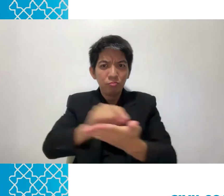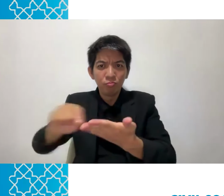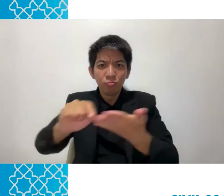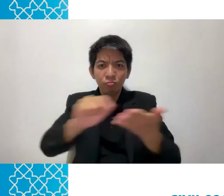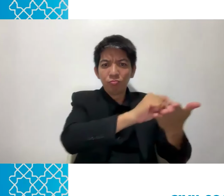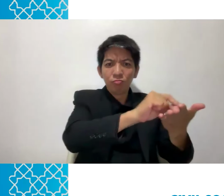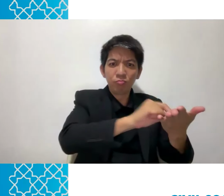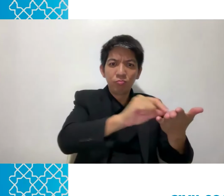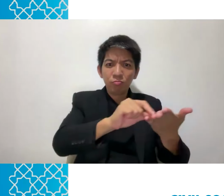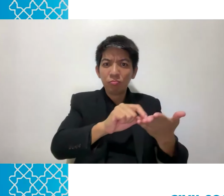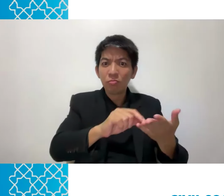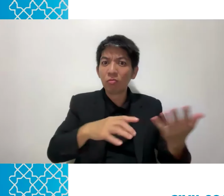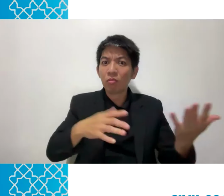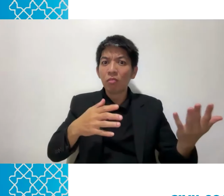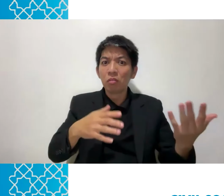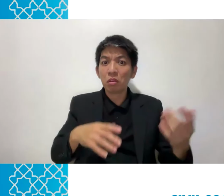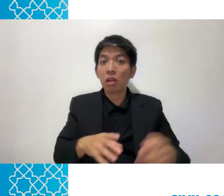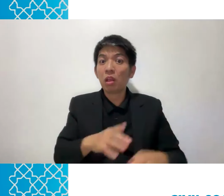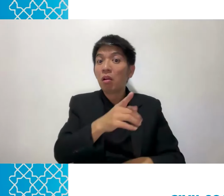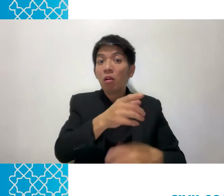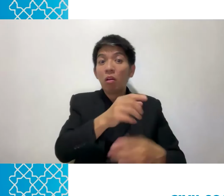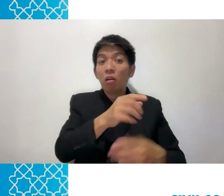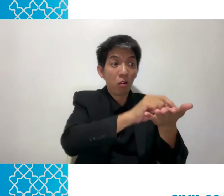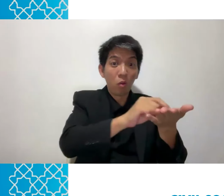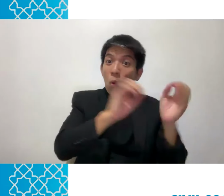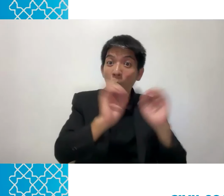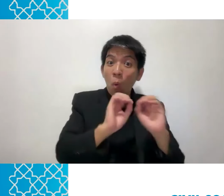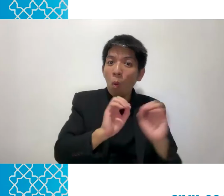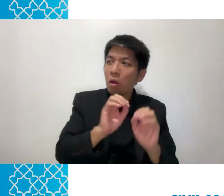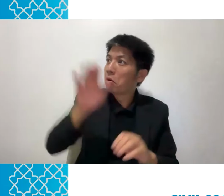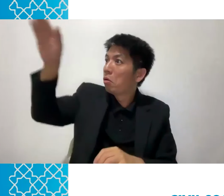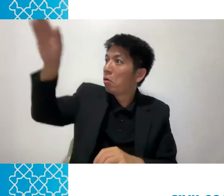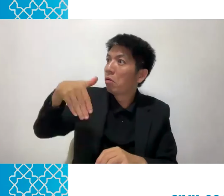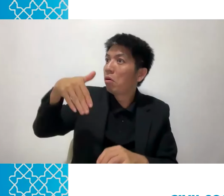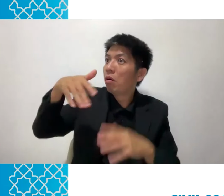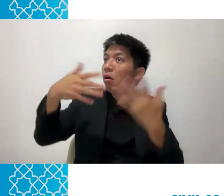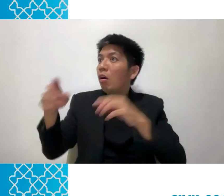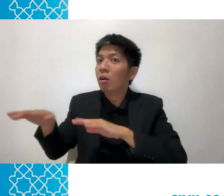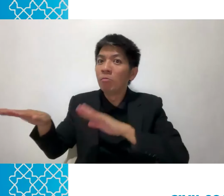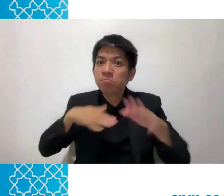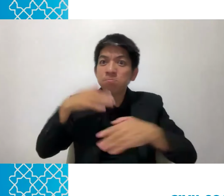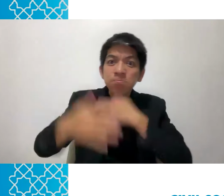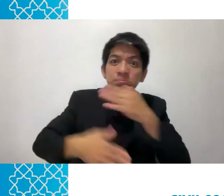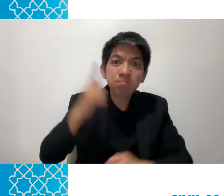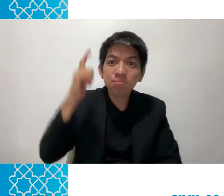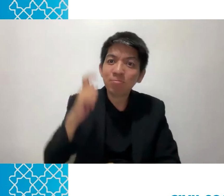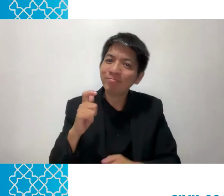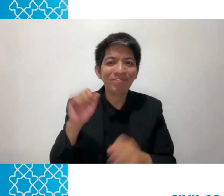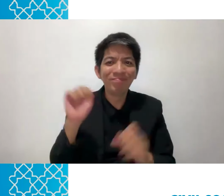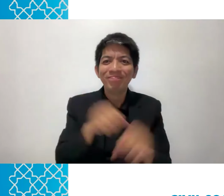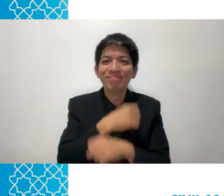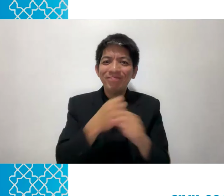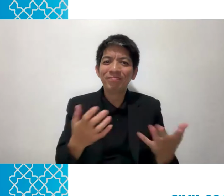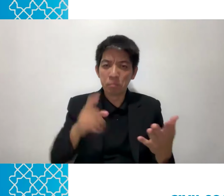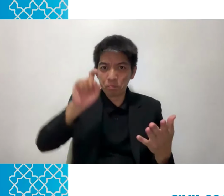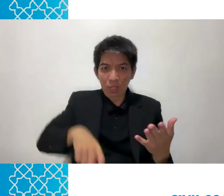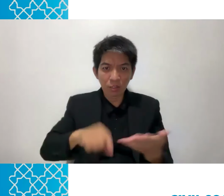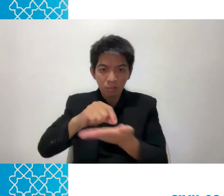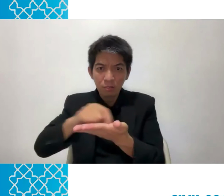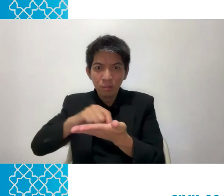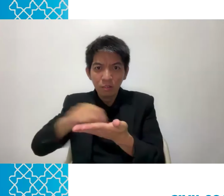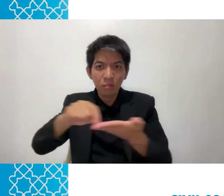financed sections, land was never ready, so they could not start the work. But at least ADB finance section, there